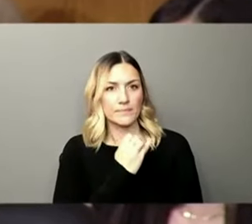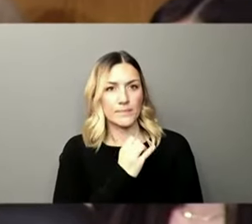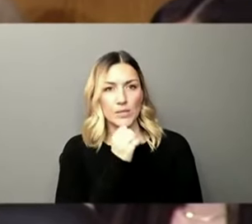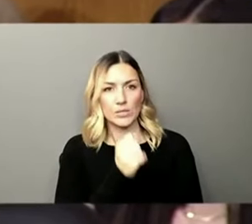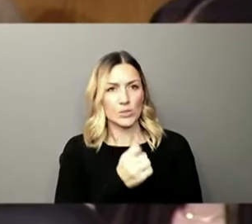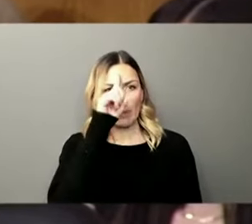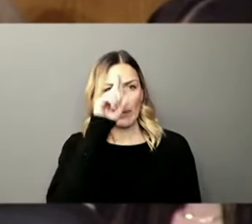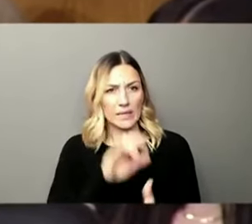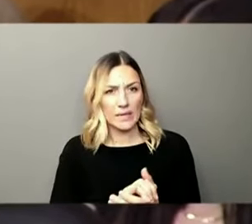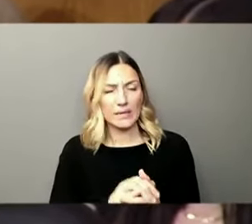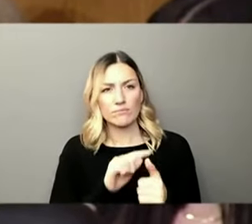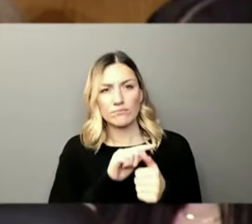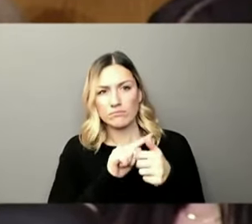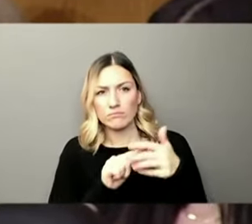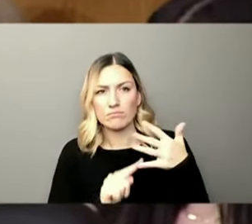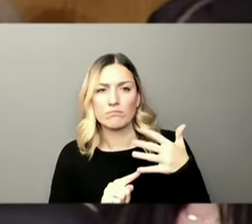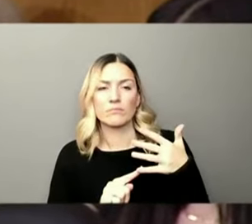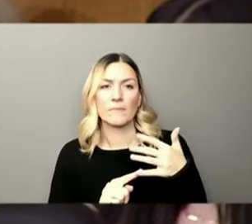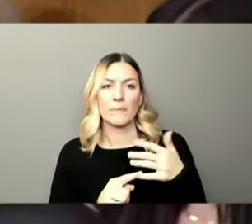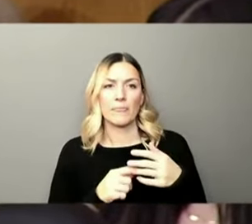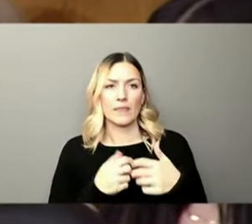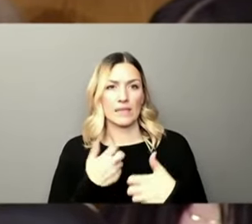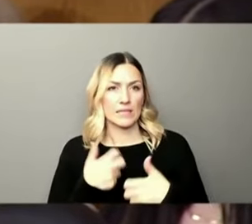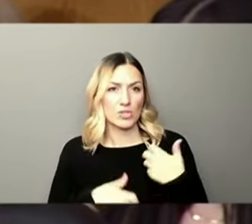those travails.